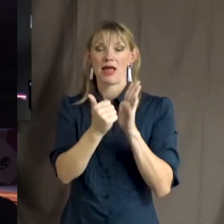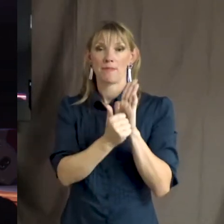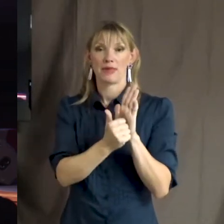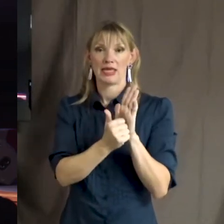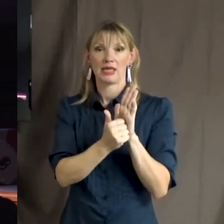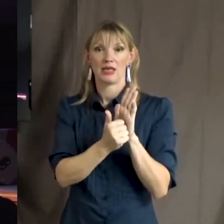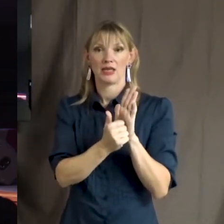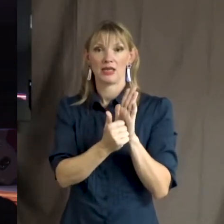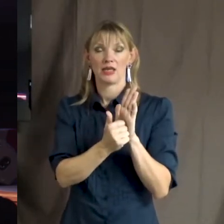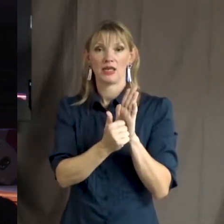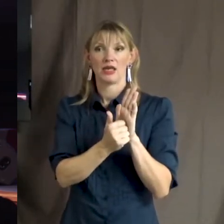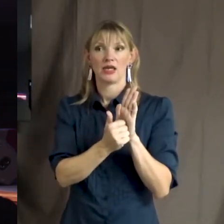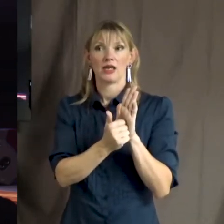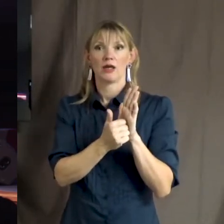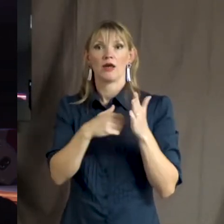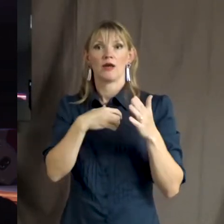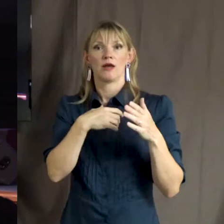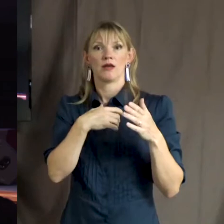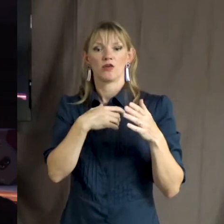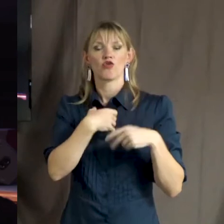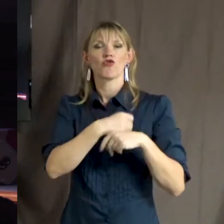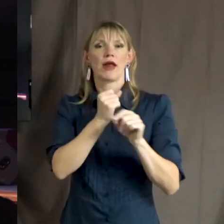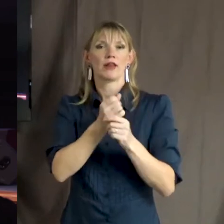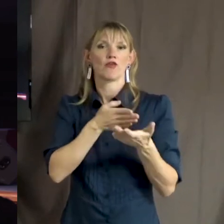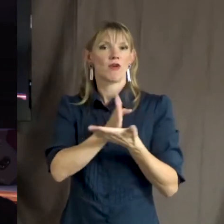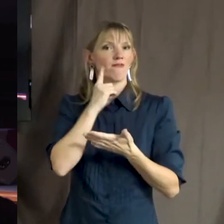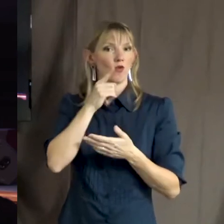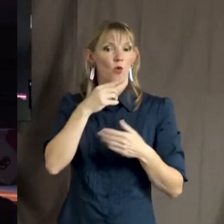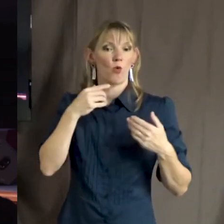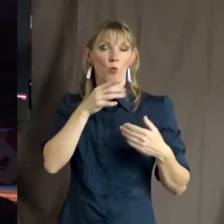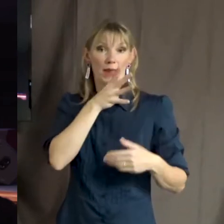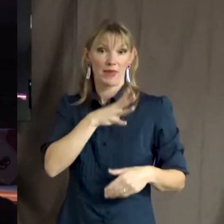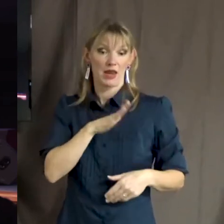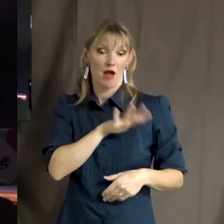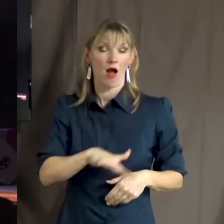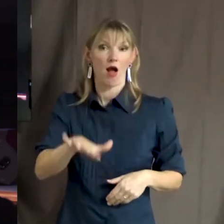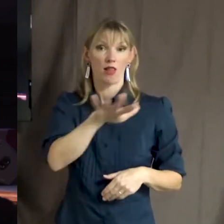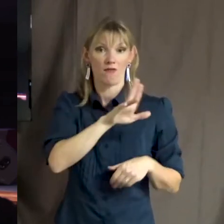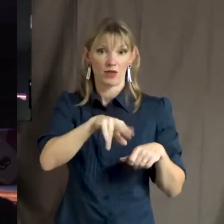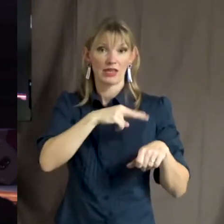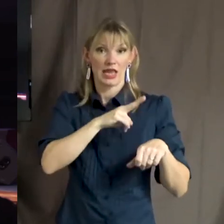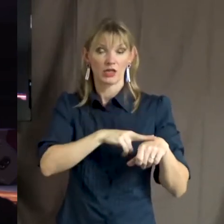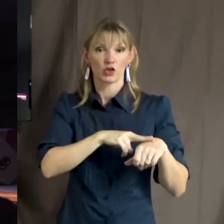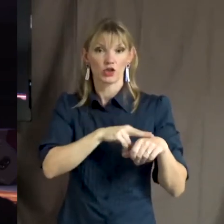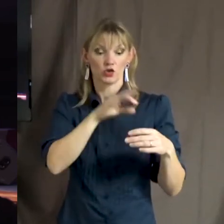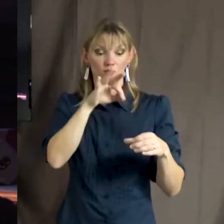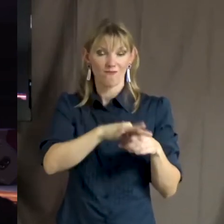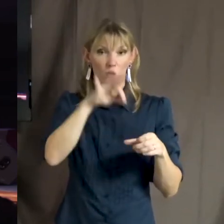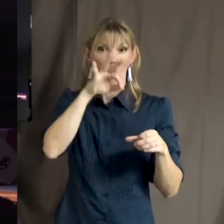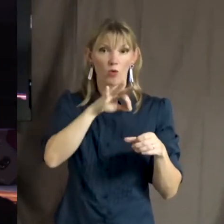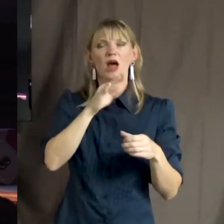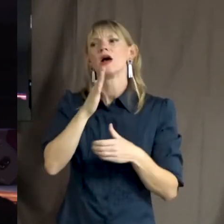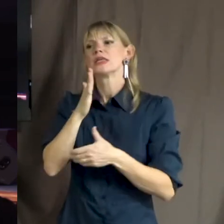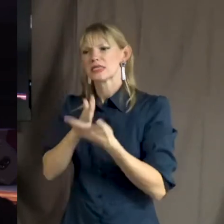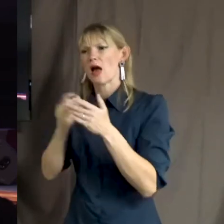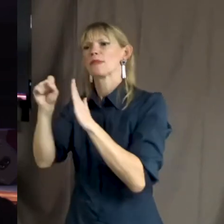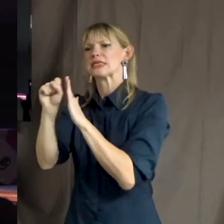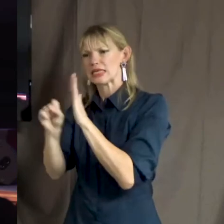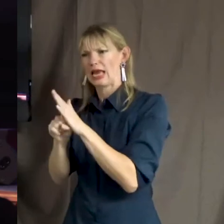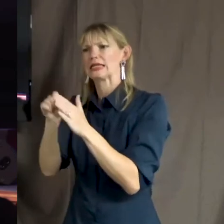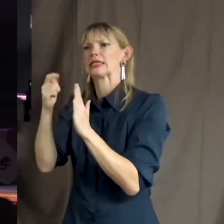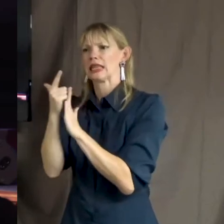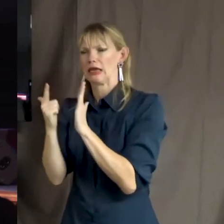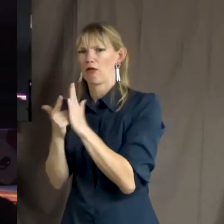Constitution, ensuring the right for women all over the nation to be able to vote — it was already legal in several states, including here in